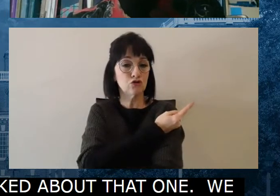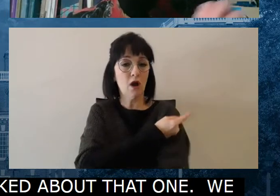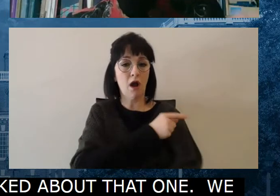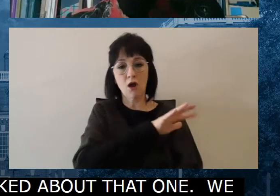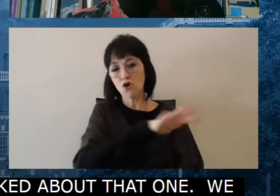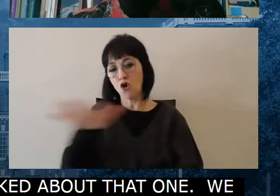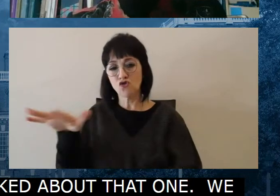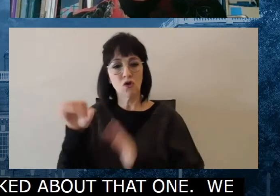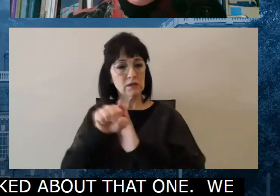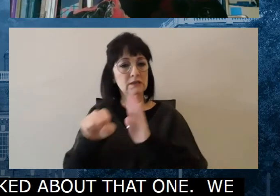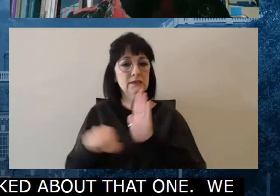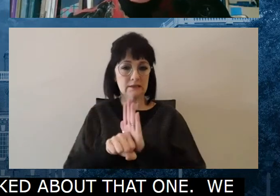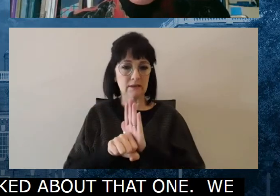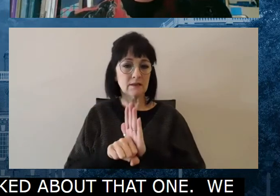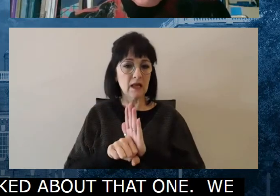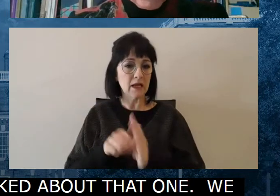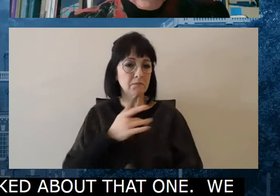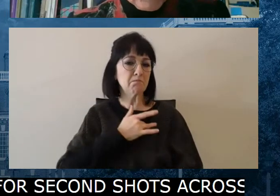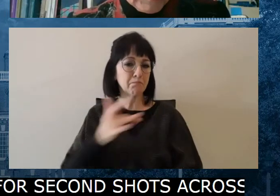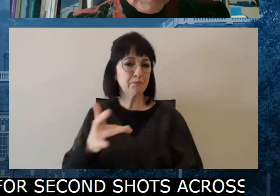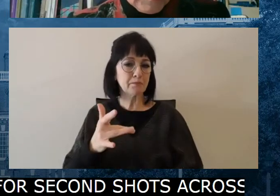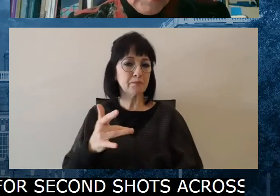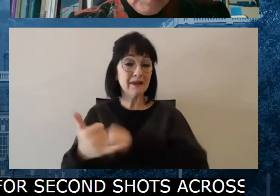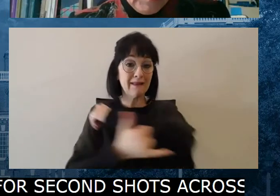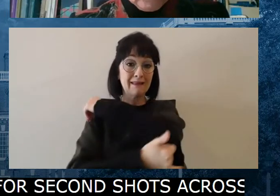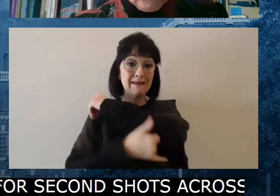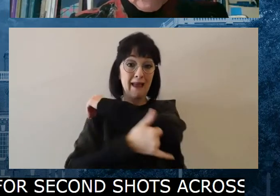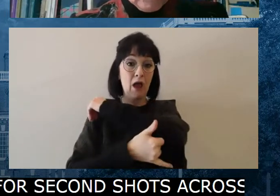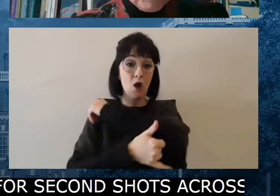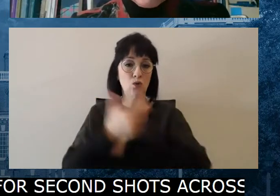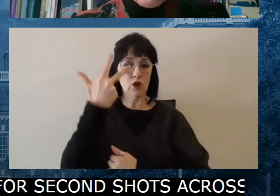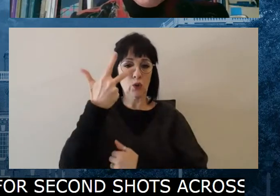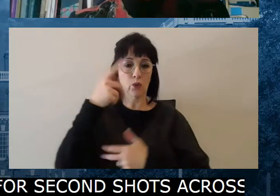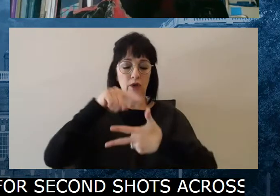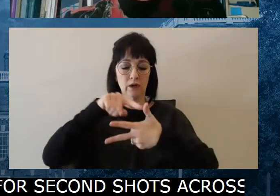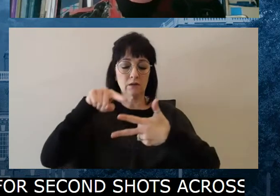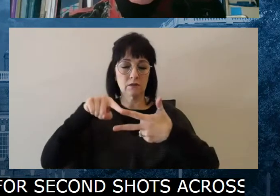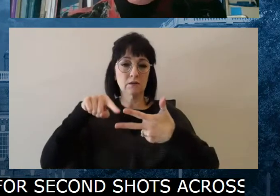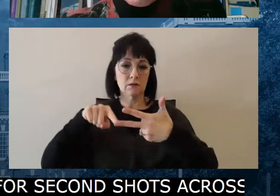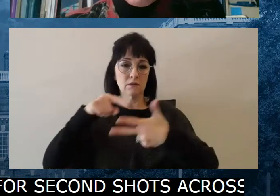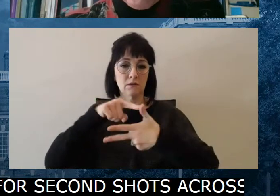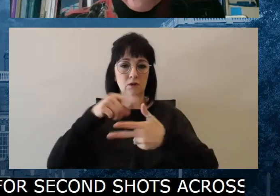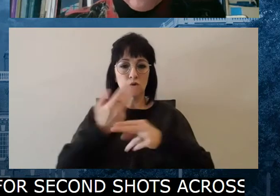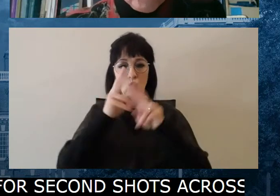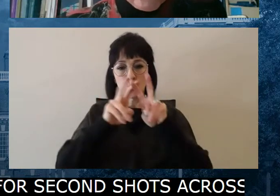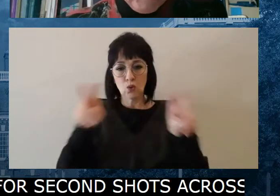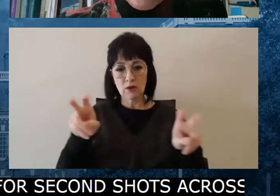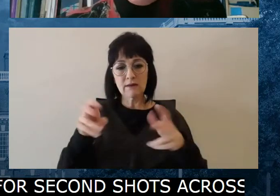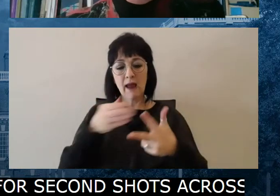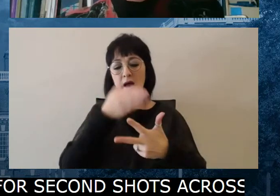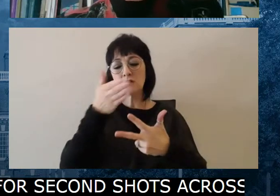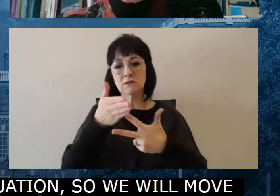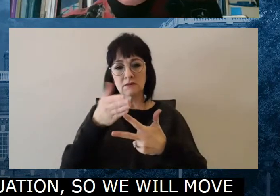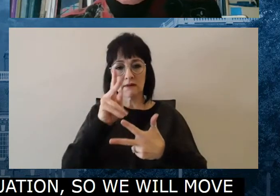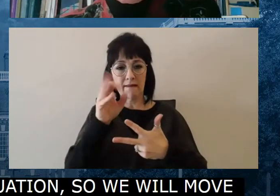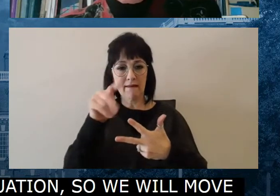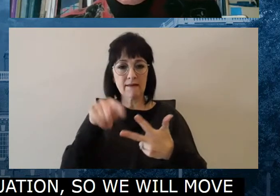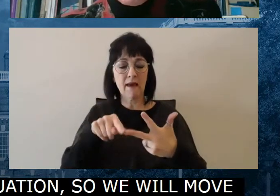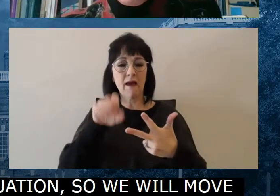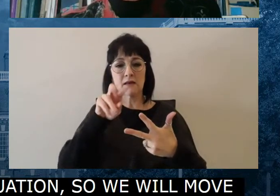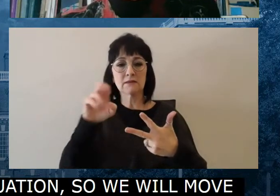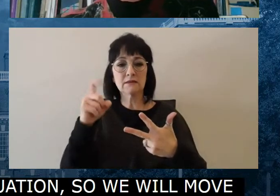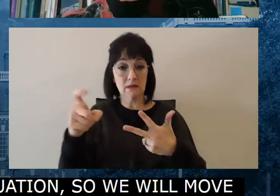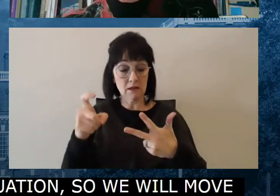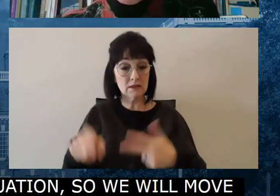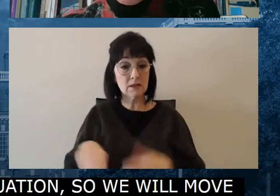situation. So we'll move from county to county to do these. And on the 13th, we have a huge clinic planned for Newcastle County, where we